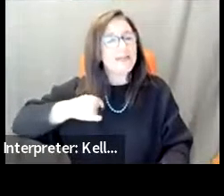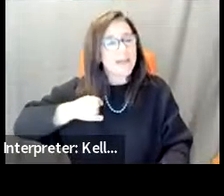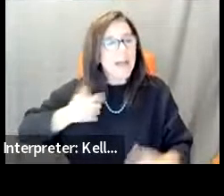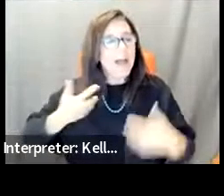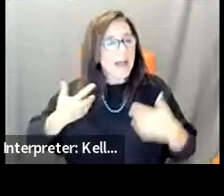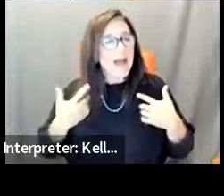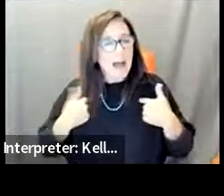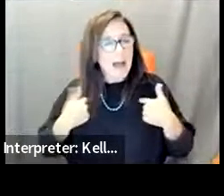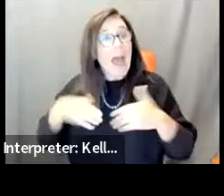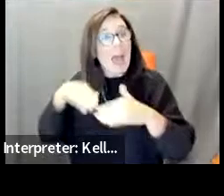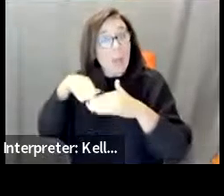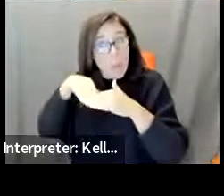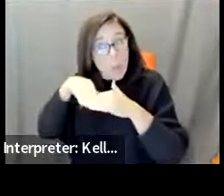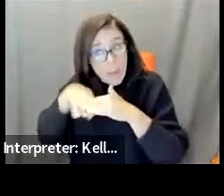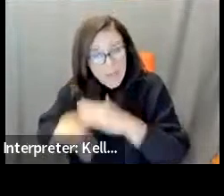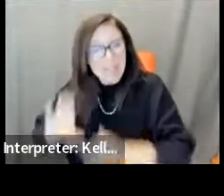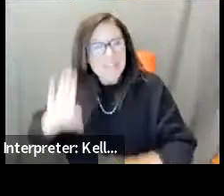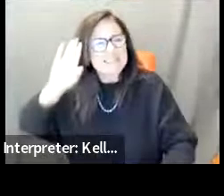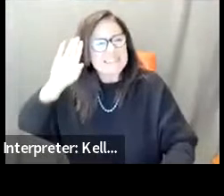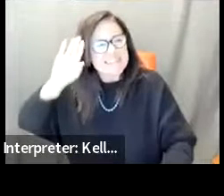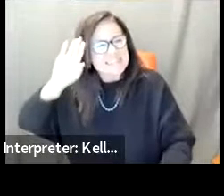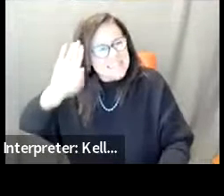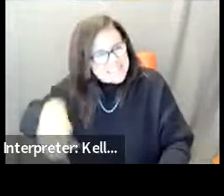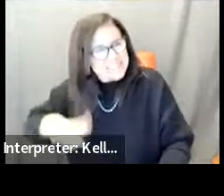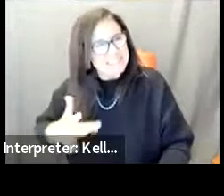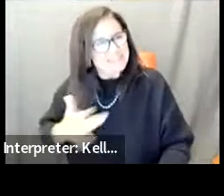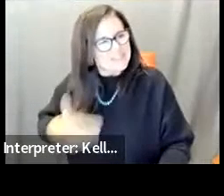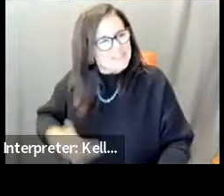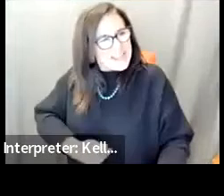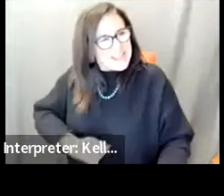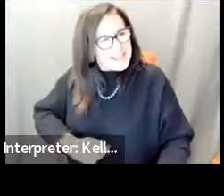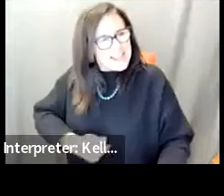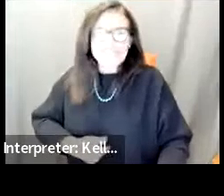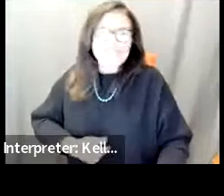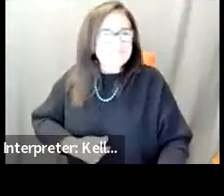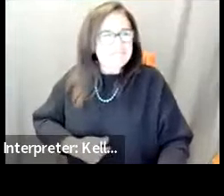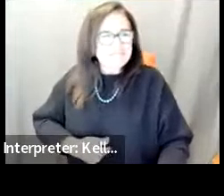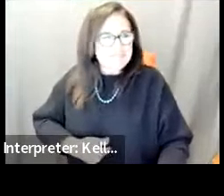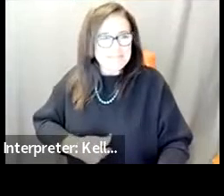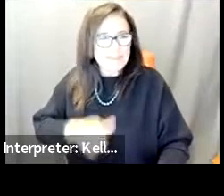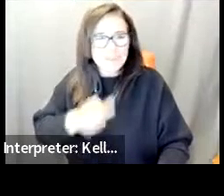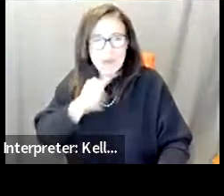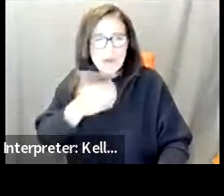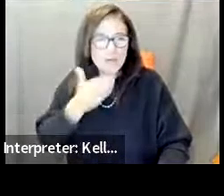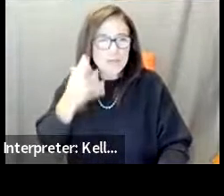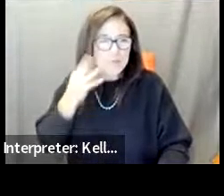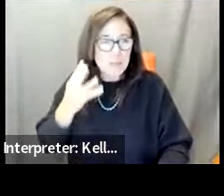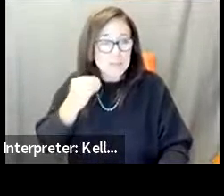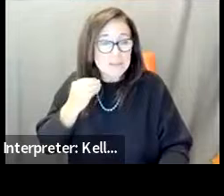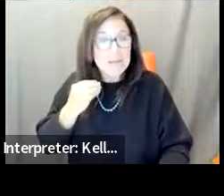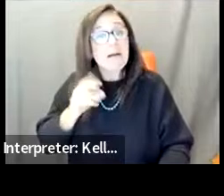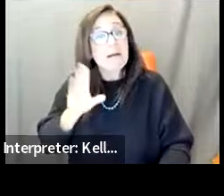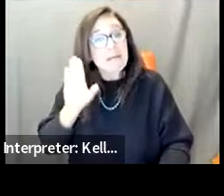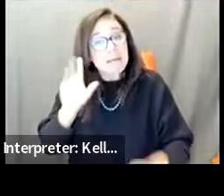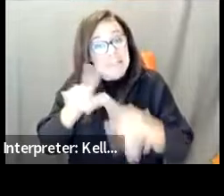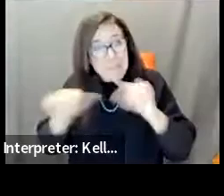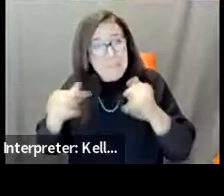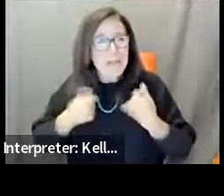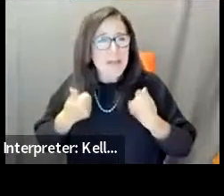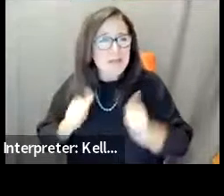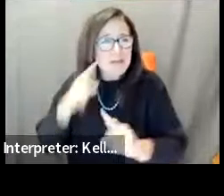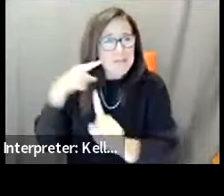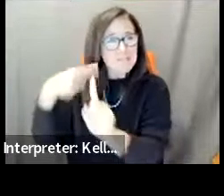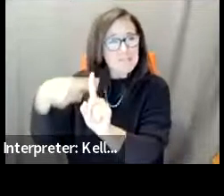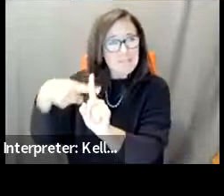it not to go great. You know, I was still disappointed. I was still also hopeful that it was going to be good,